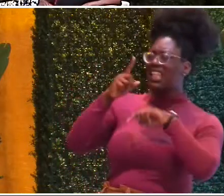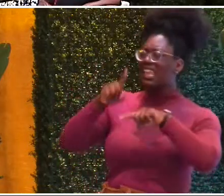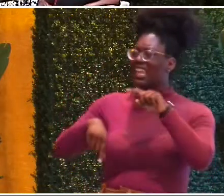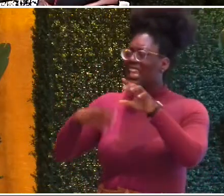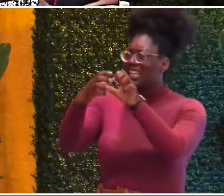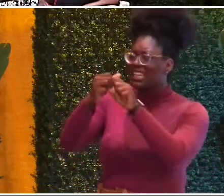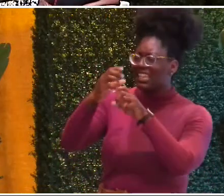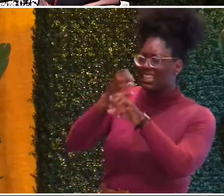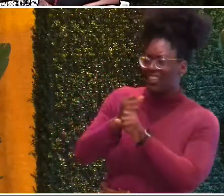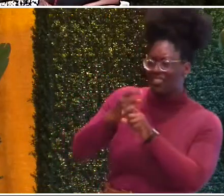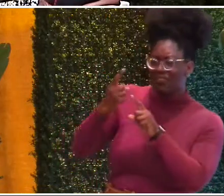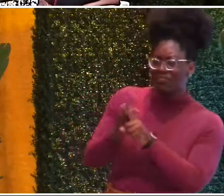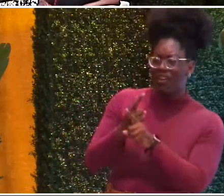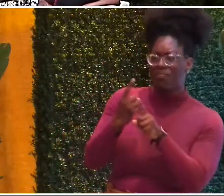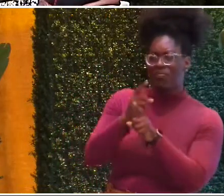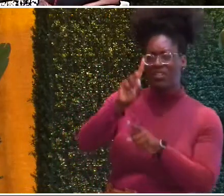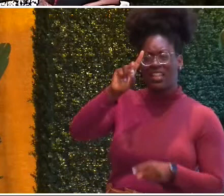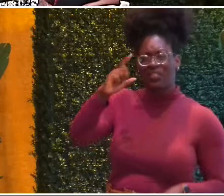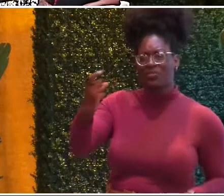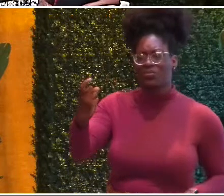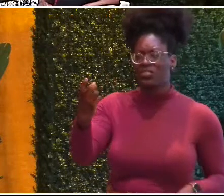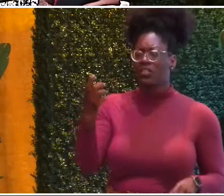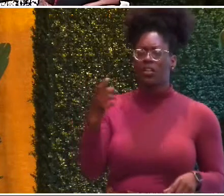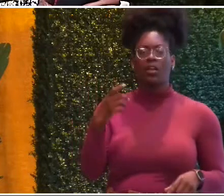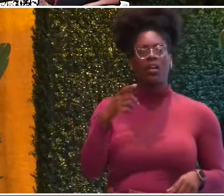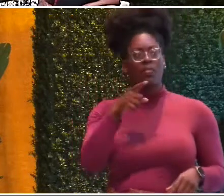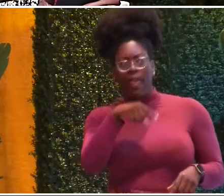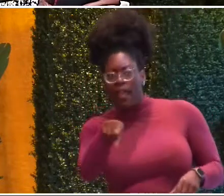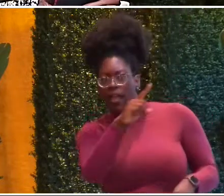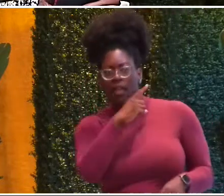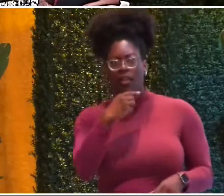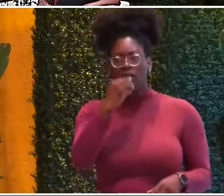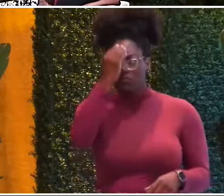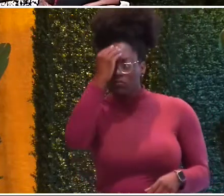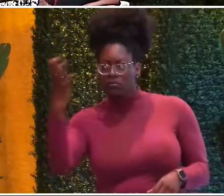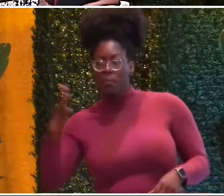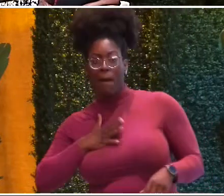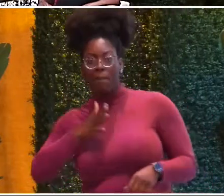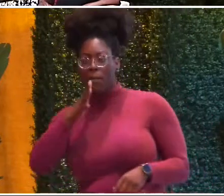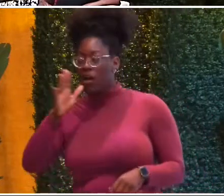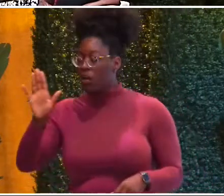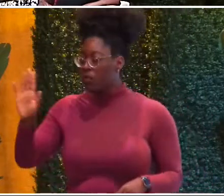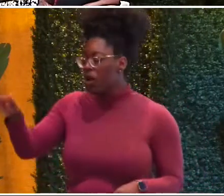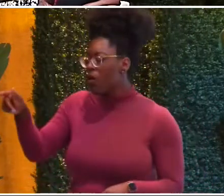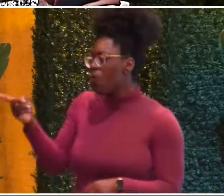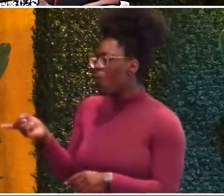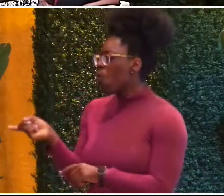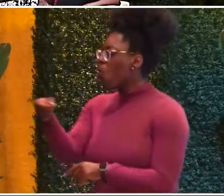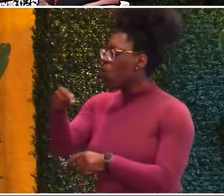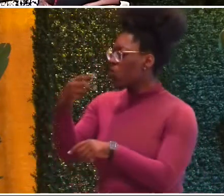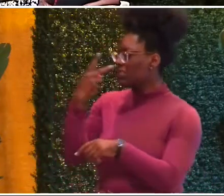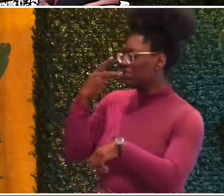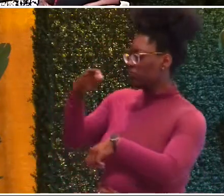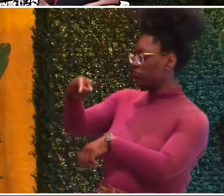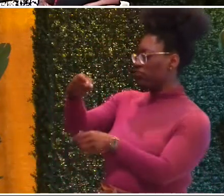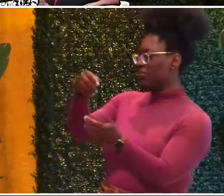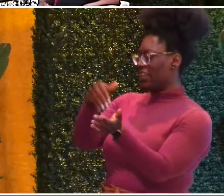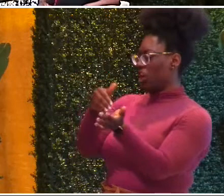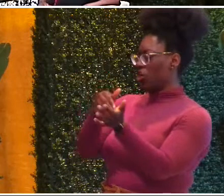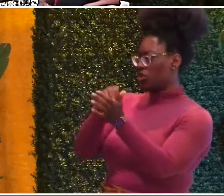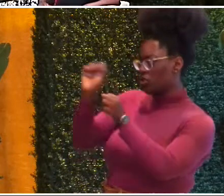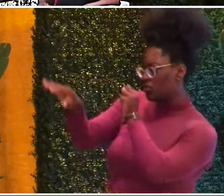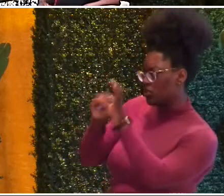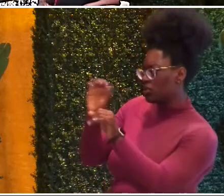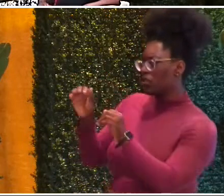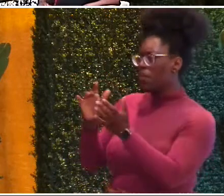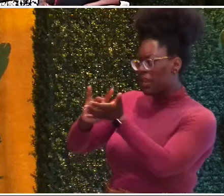and said, here's what doctors to go see, here's what questions to ask, here's what information you need, what medications she